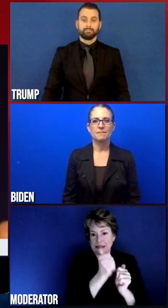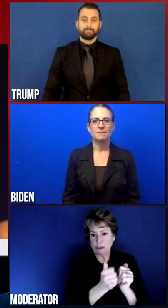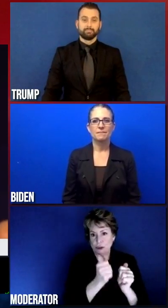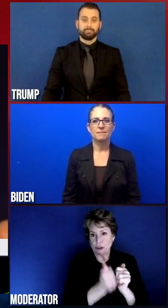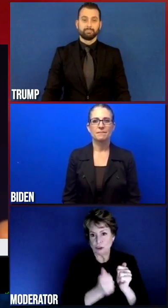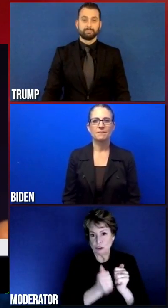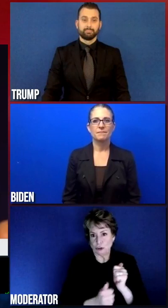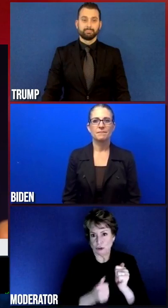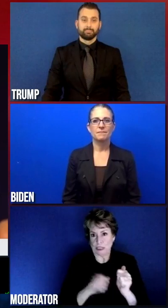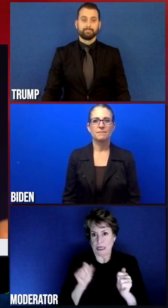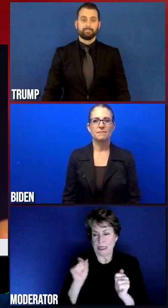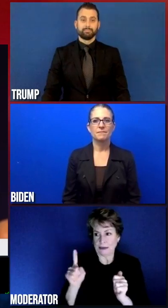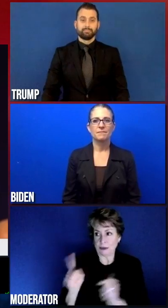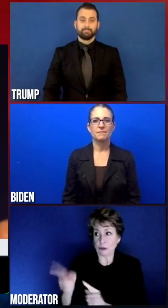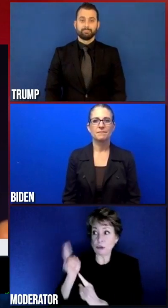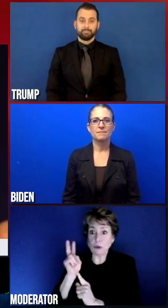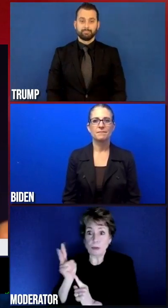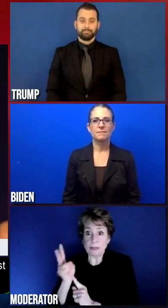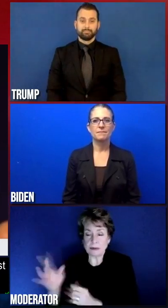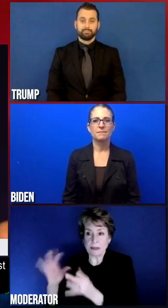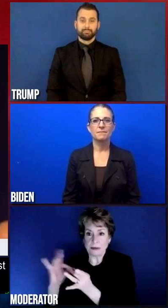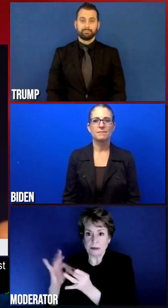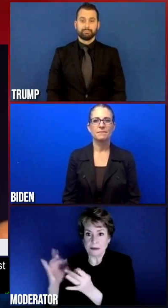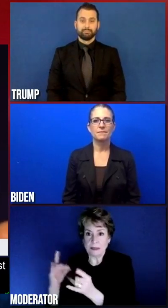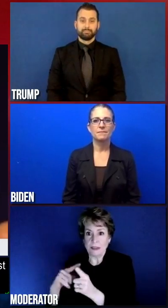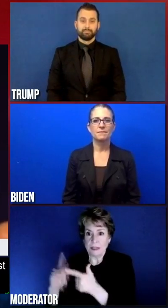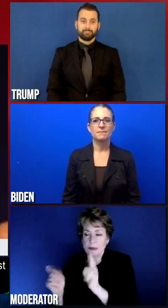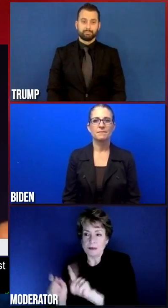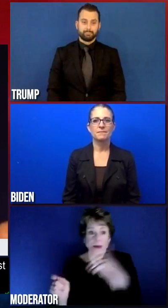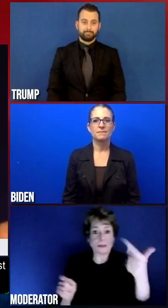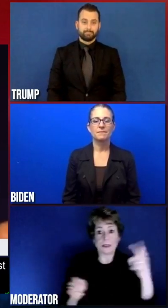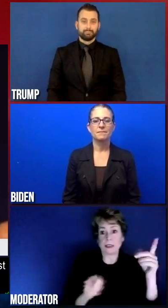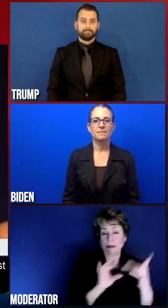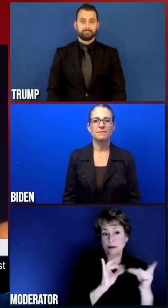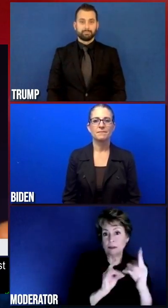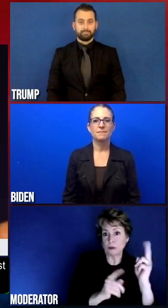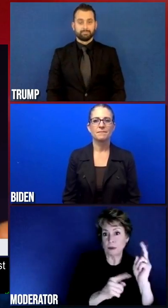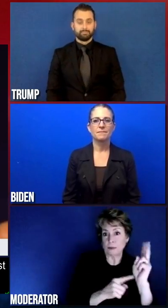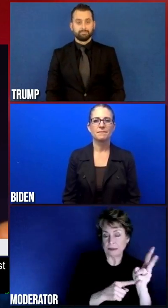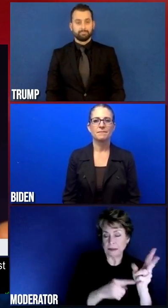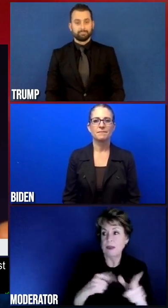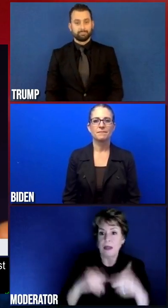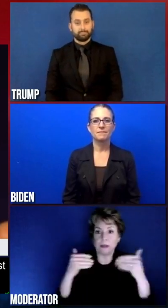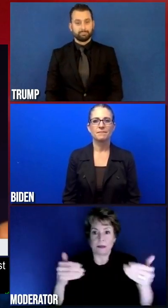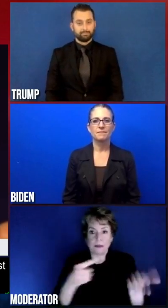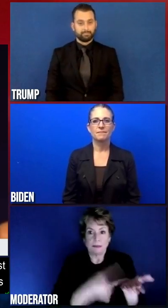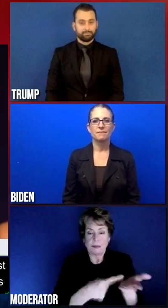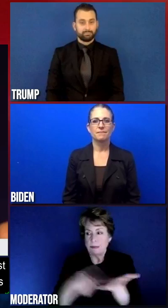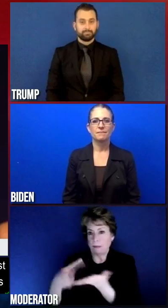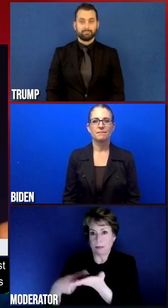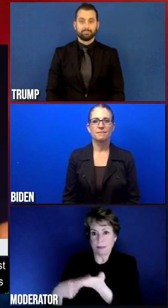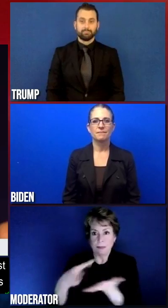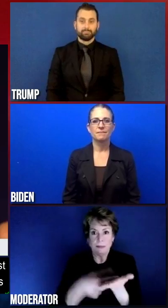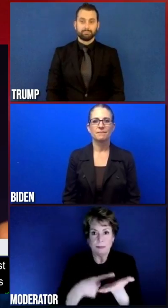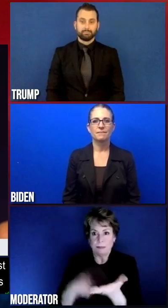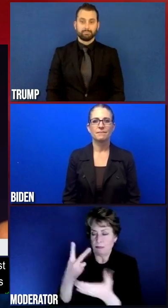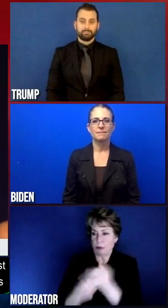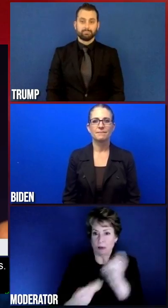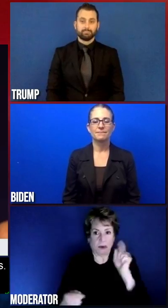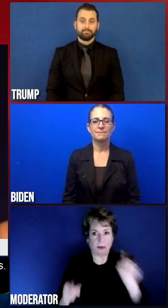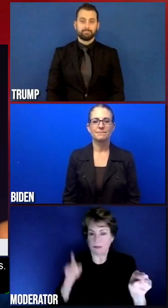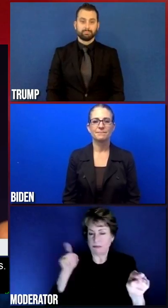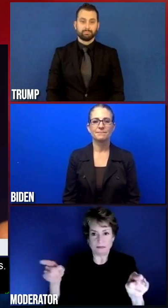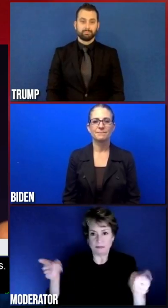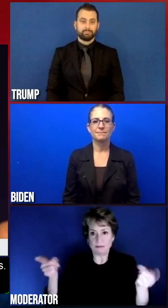segment. Both campaigns have agreed to these rules. For the record, I decided the topics and the questions